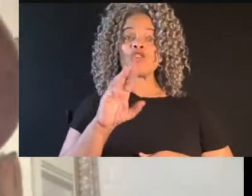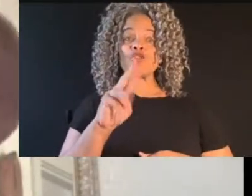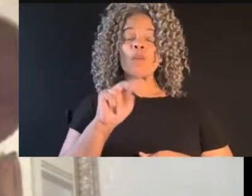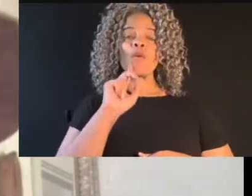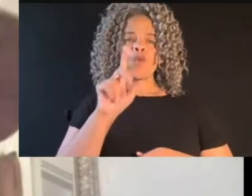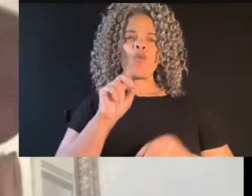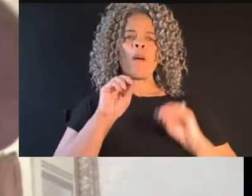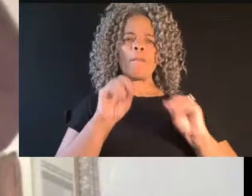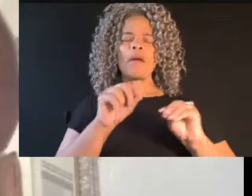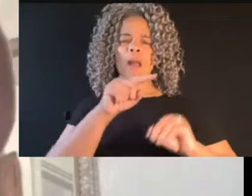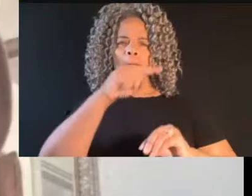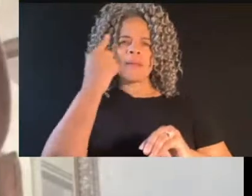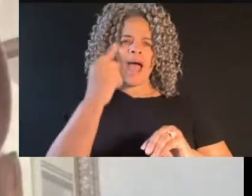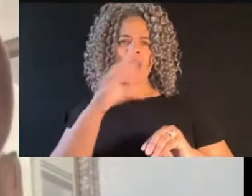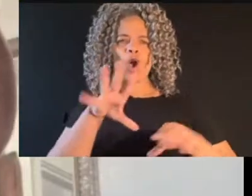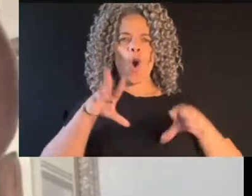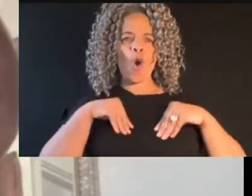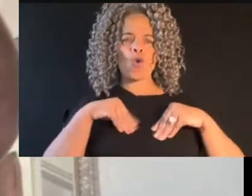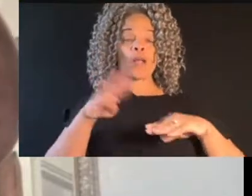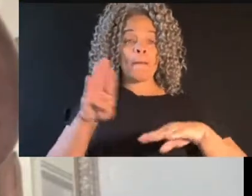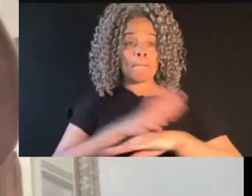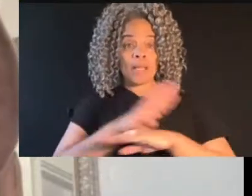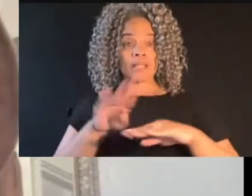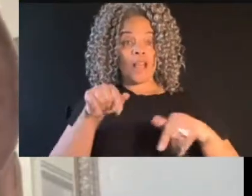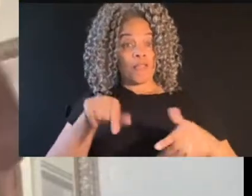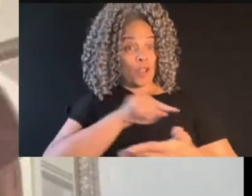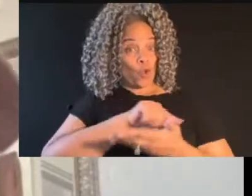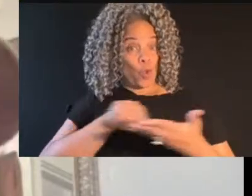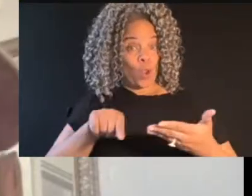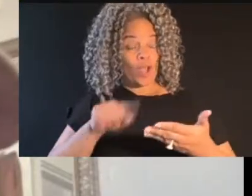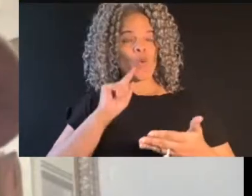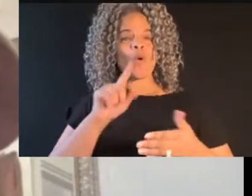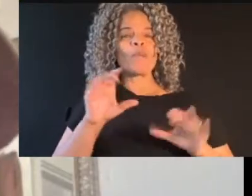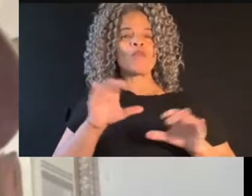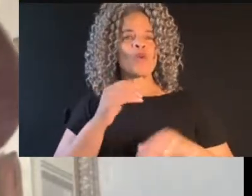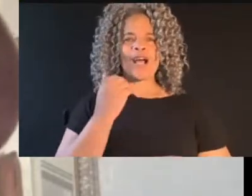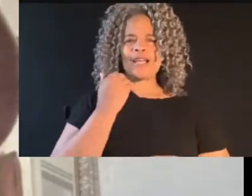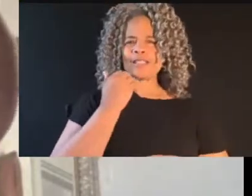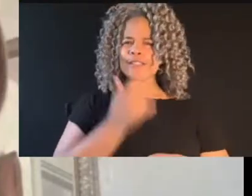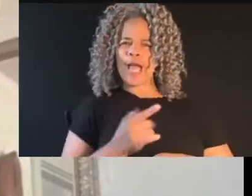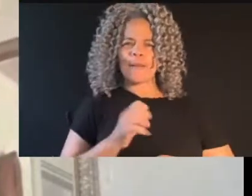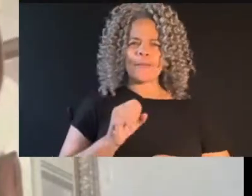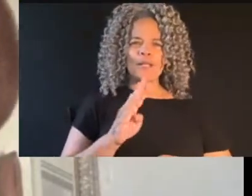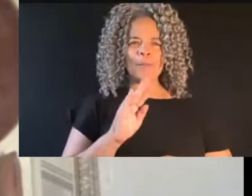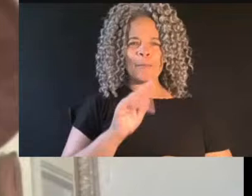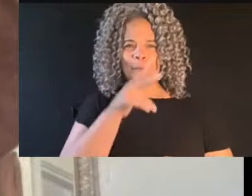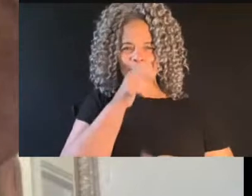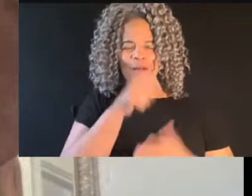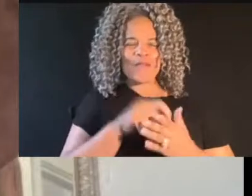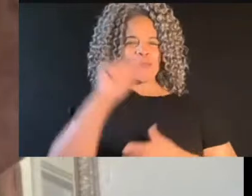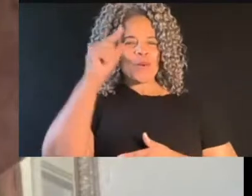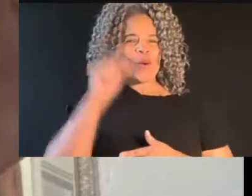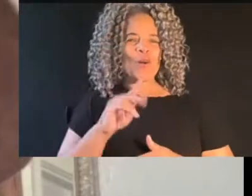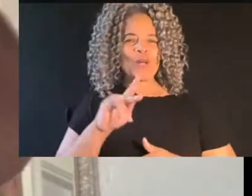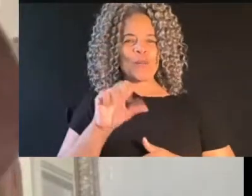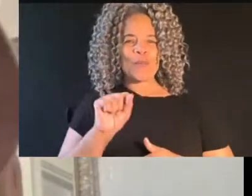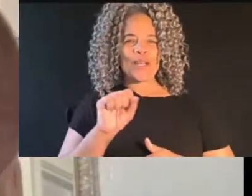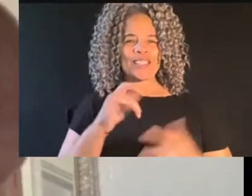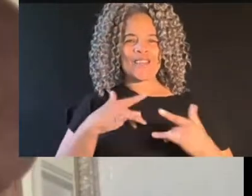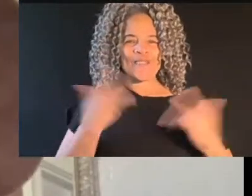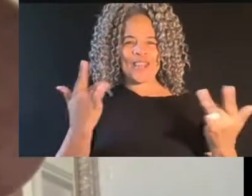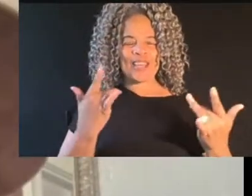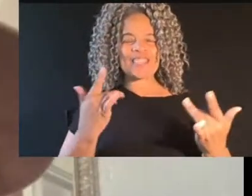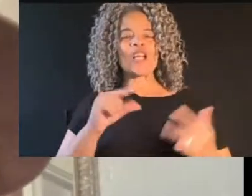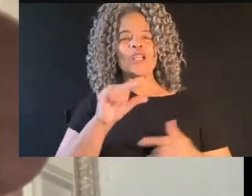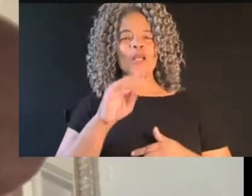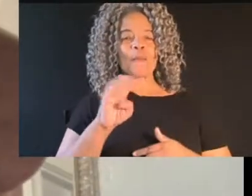Black-owned business. And this week, we are going to do a shameless plug for Golden Bricks Events. Golden Bricks Events is a